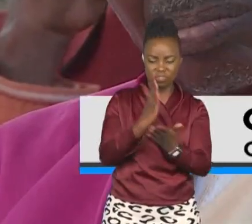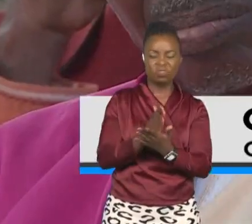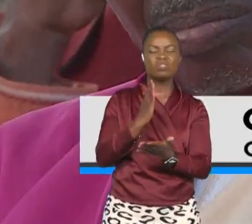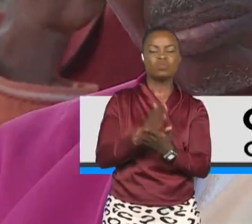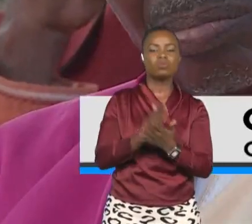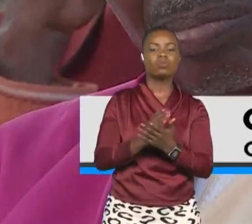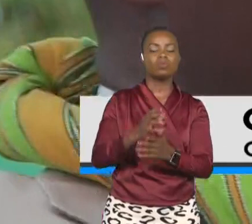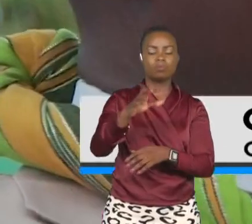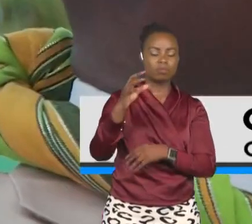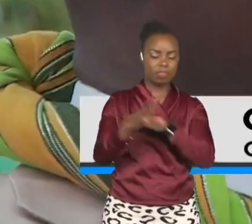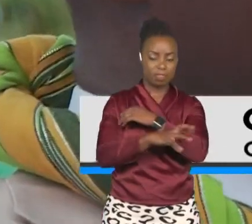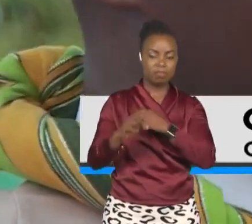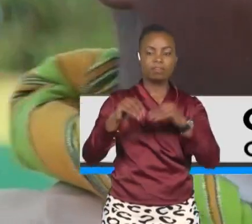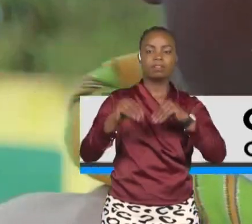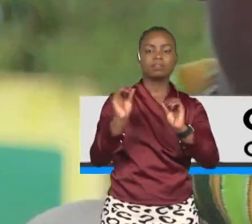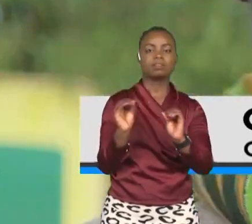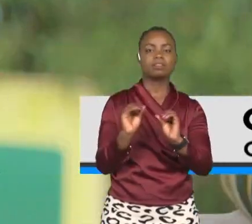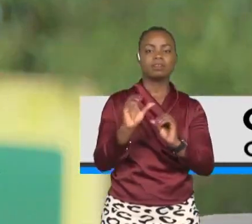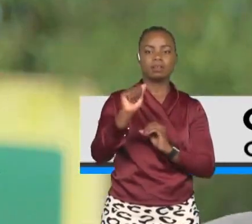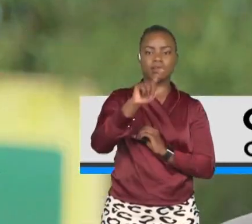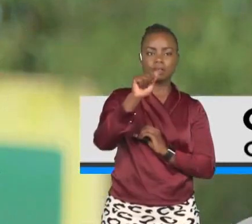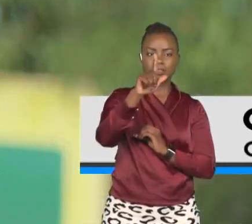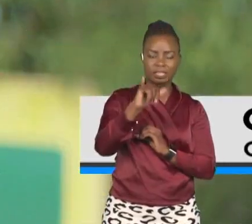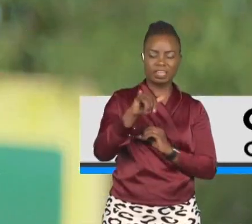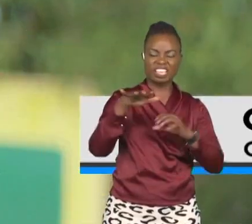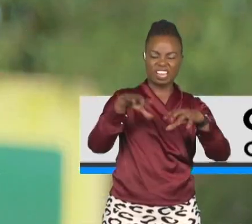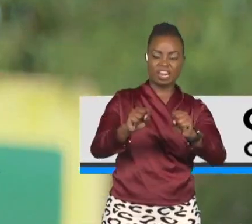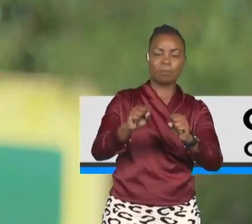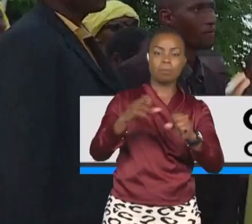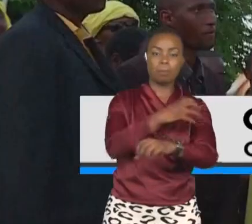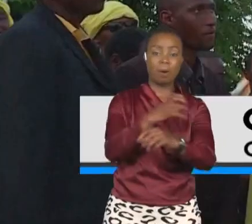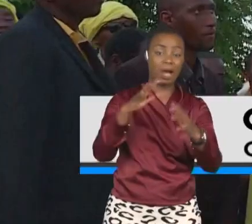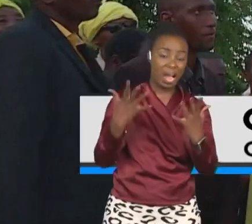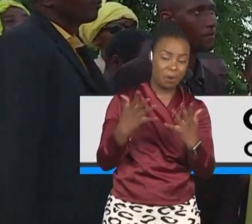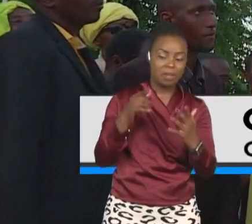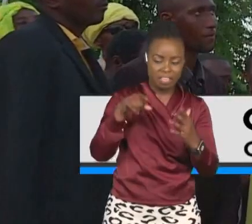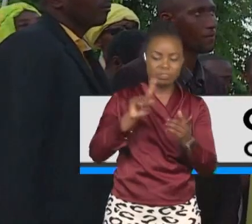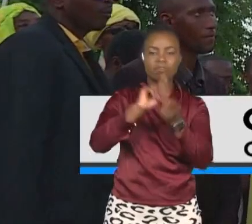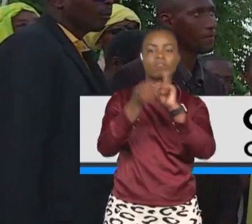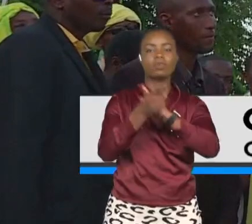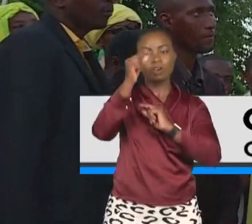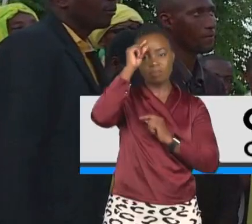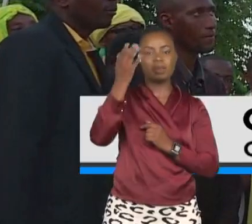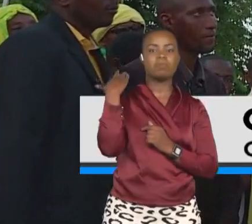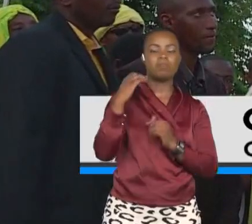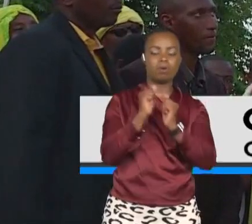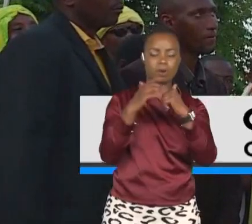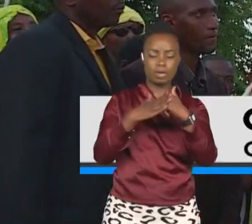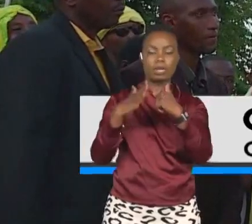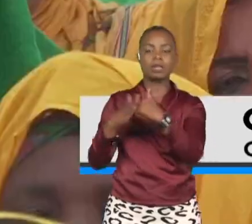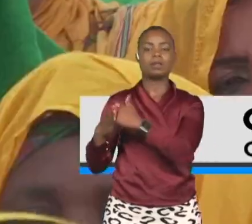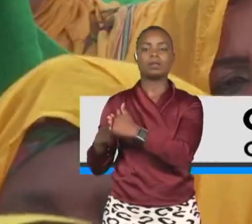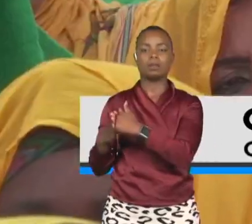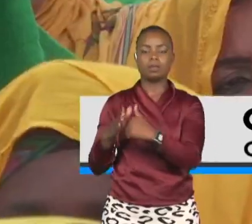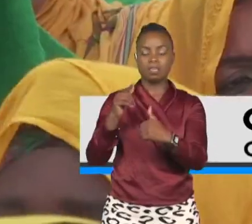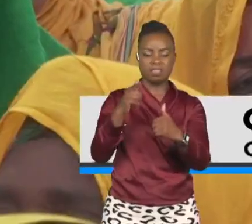and fair elections. Azali initially grabbed power in a coup against an acting head of state in 1999.